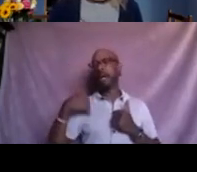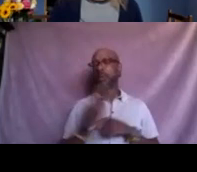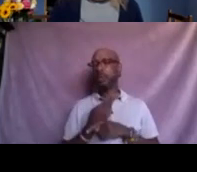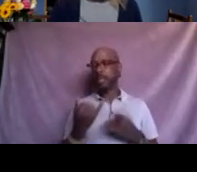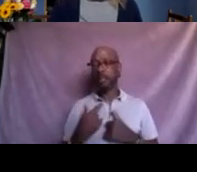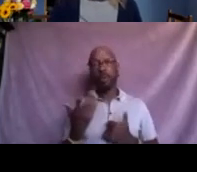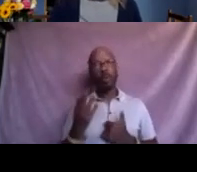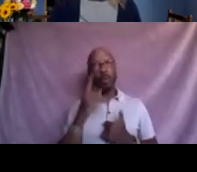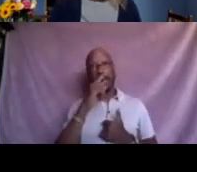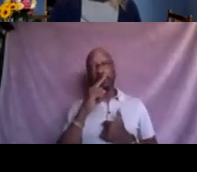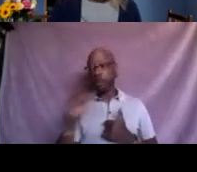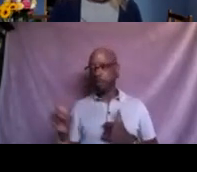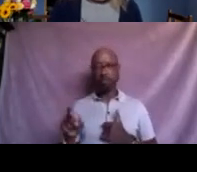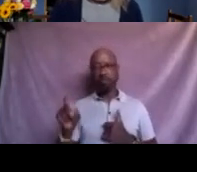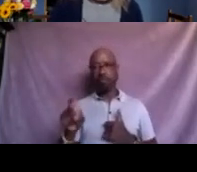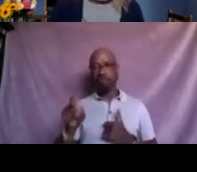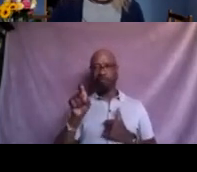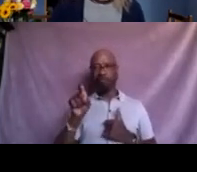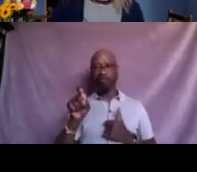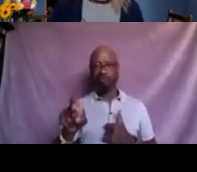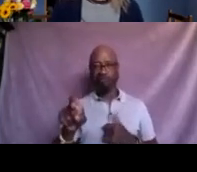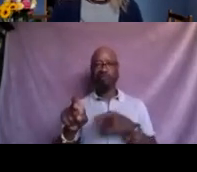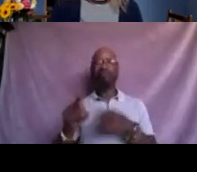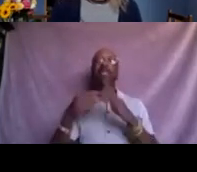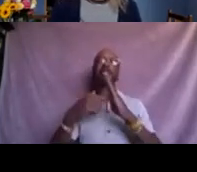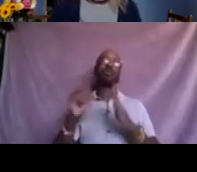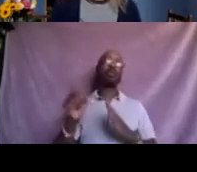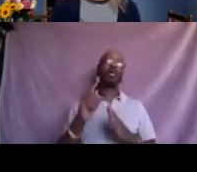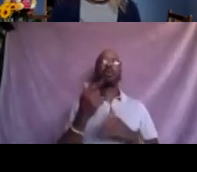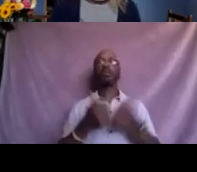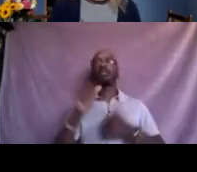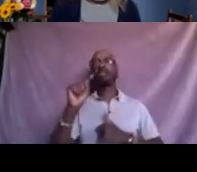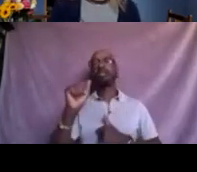of the thing that tells you which tab you're on.